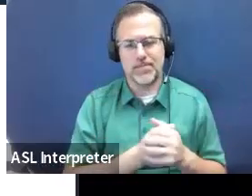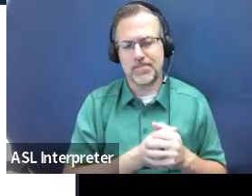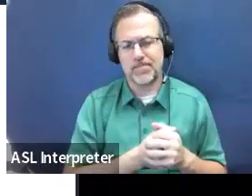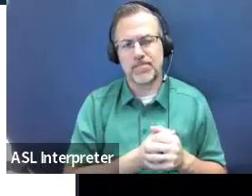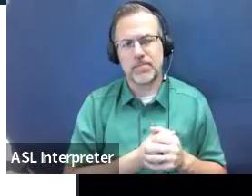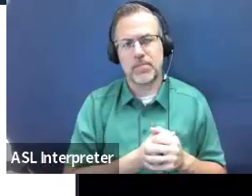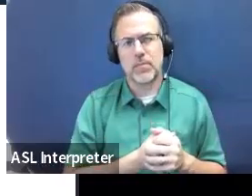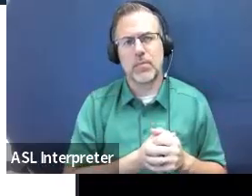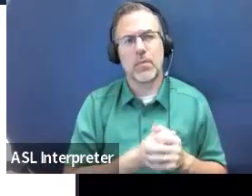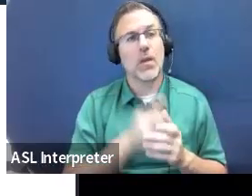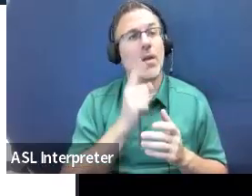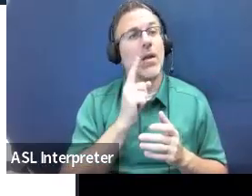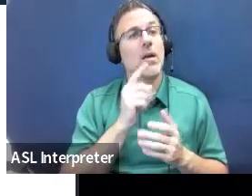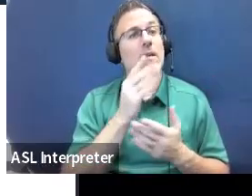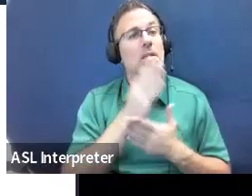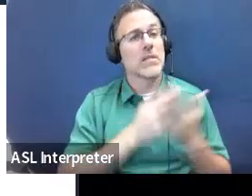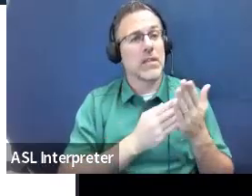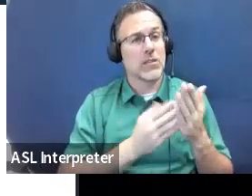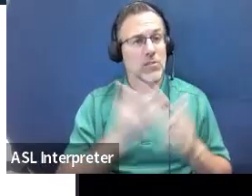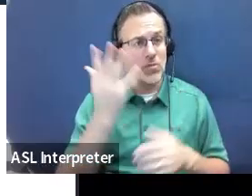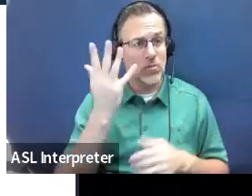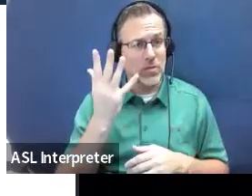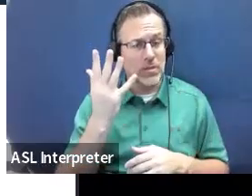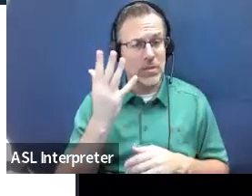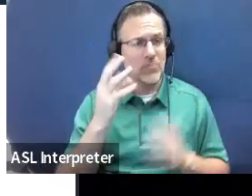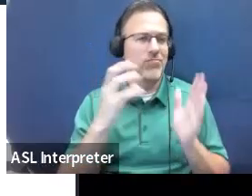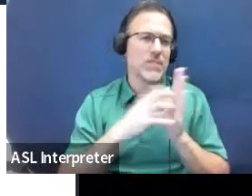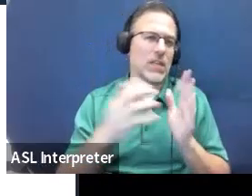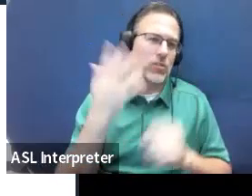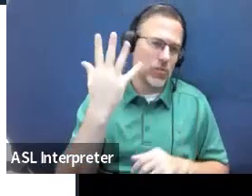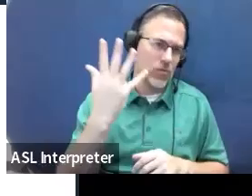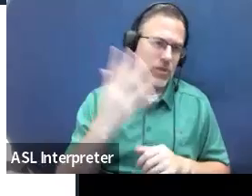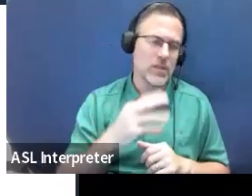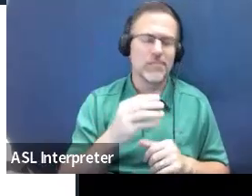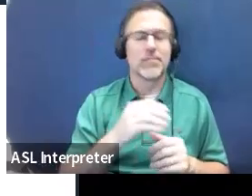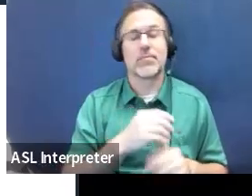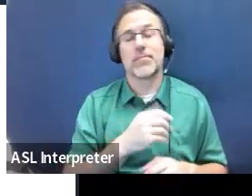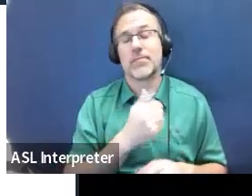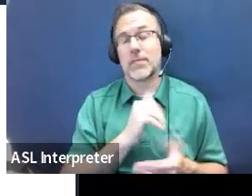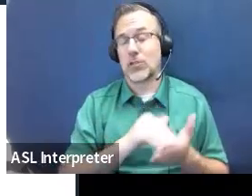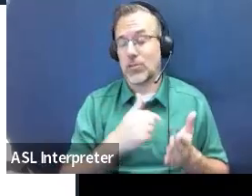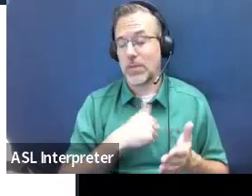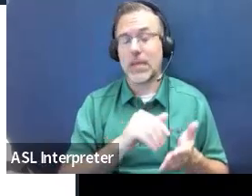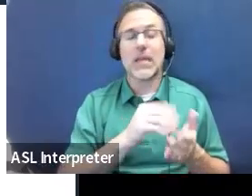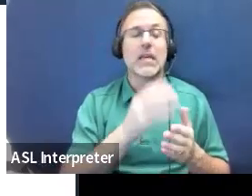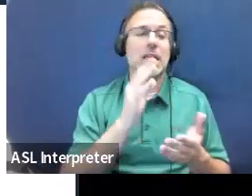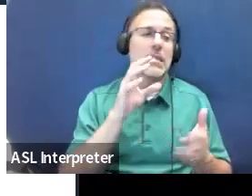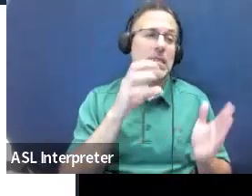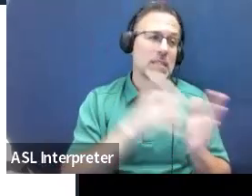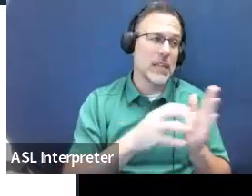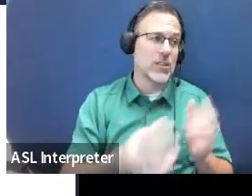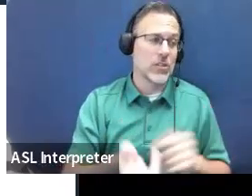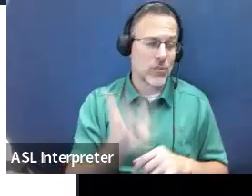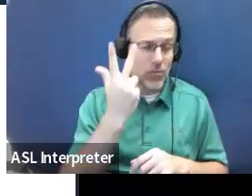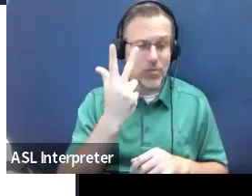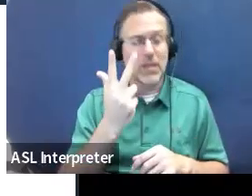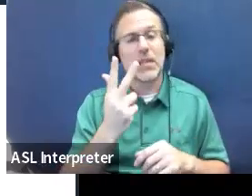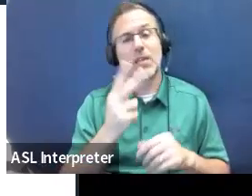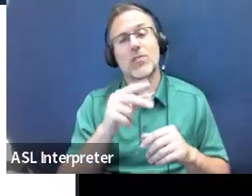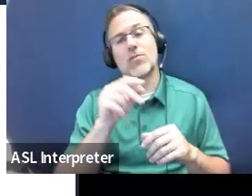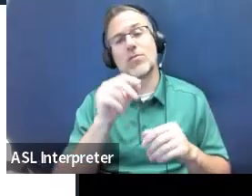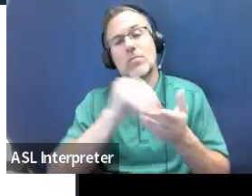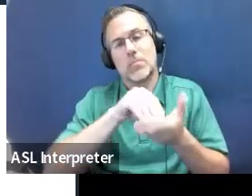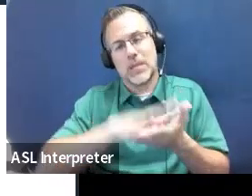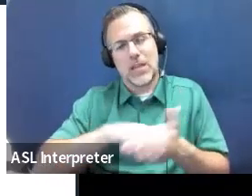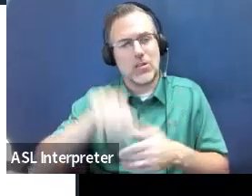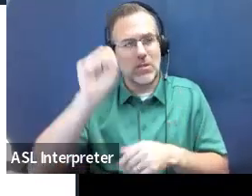for this one, for section 3, you are checking off yes or no. So all of these checks